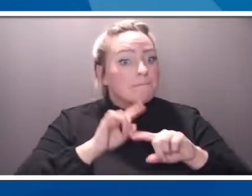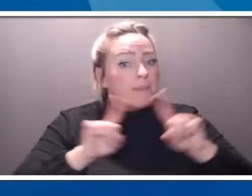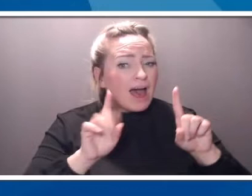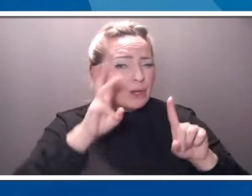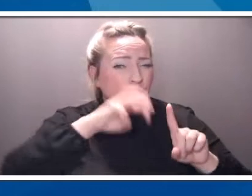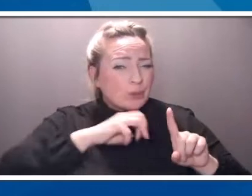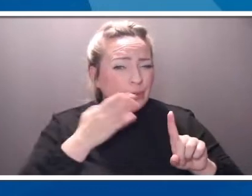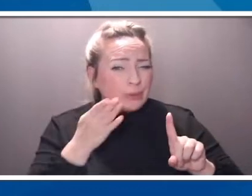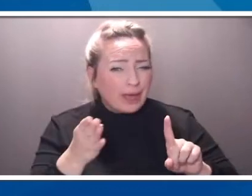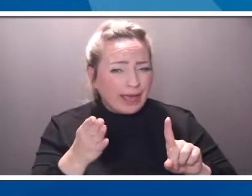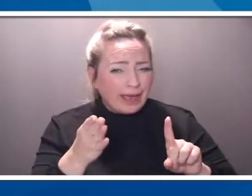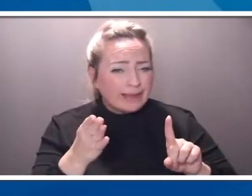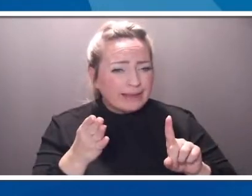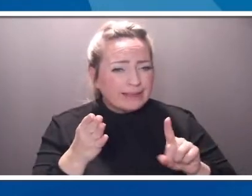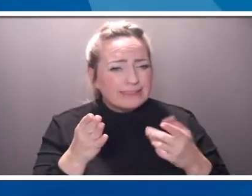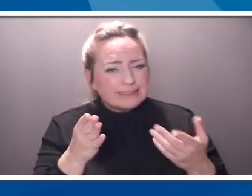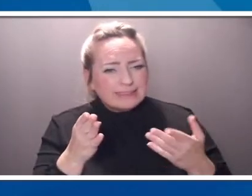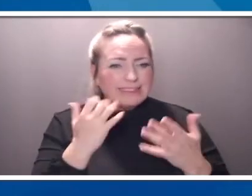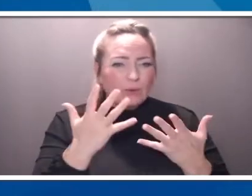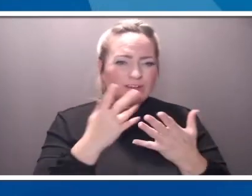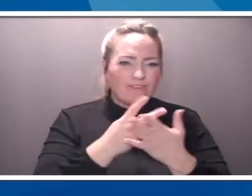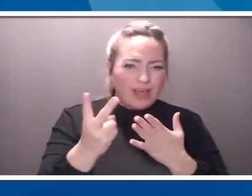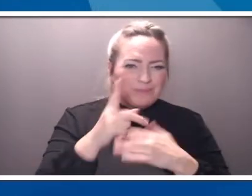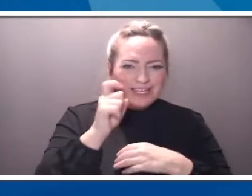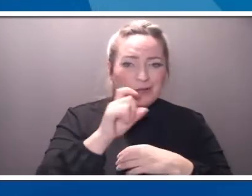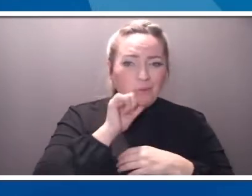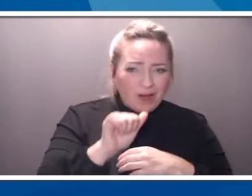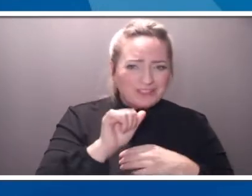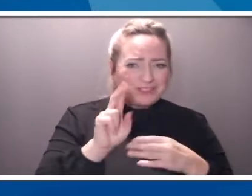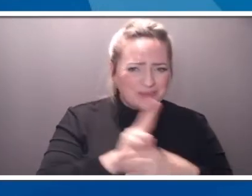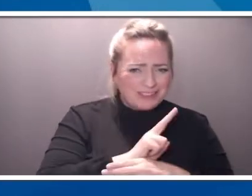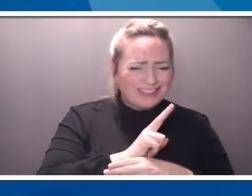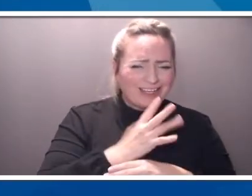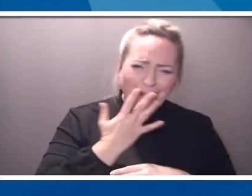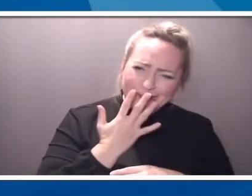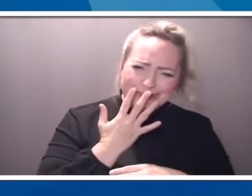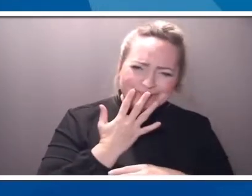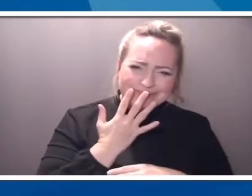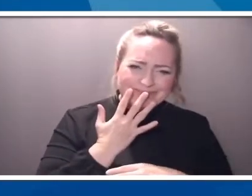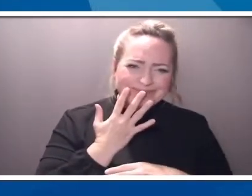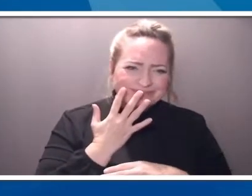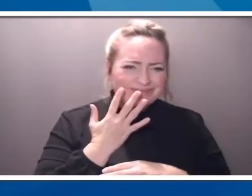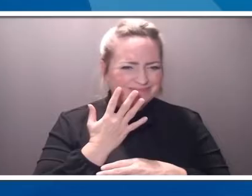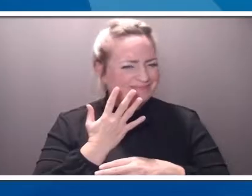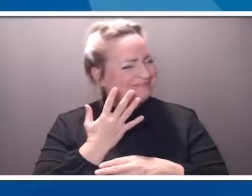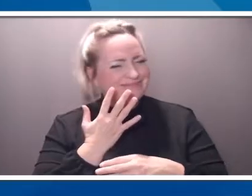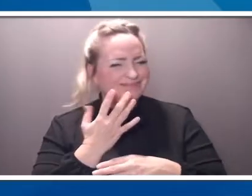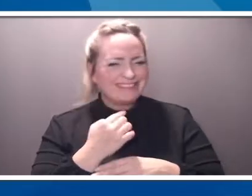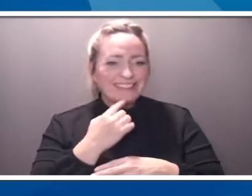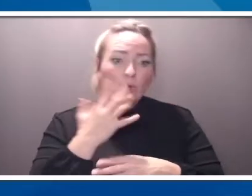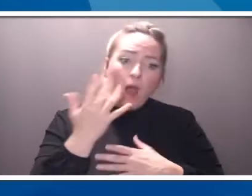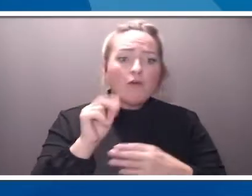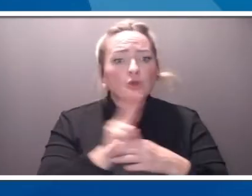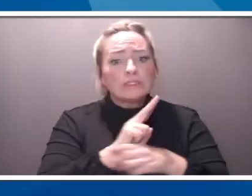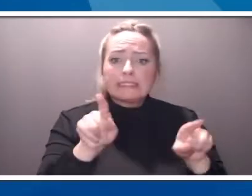use of color. But in a weird way, they wanted to fail it because it wasn't using color. They were saying,